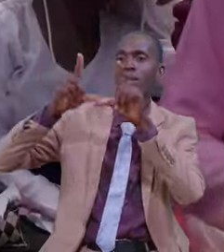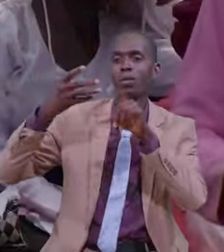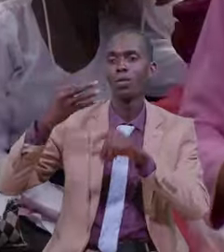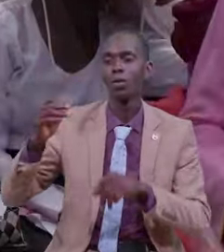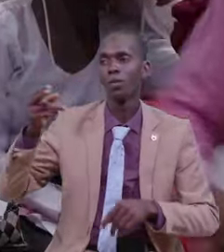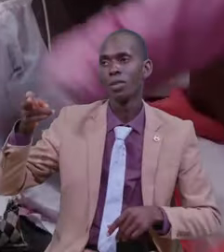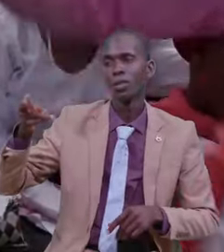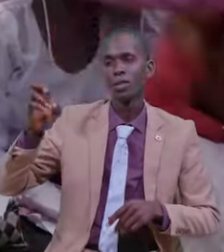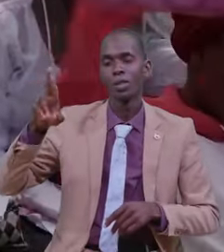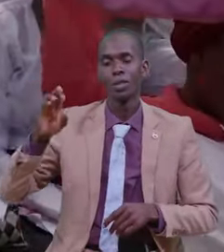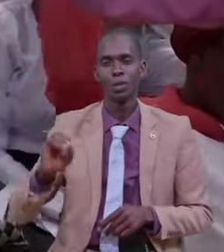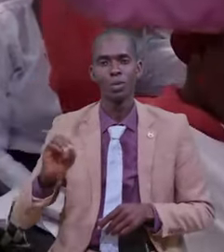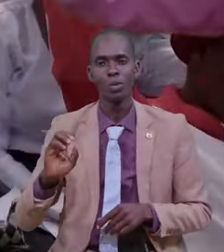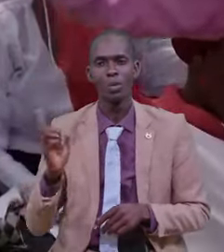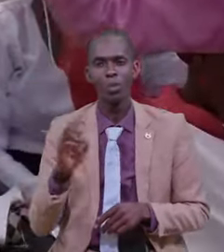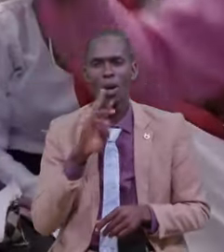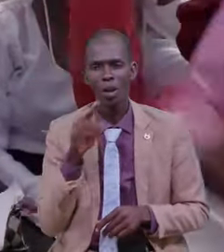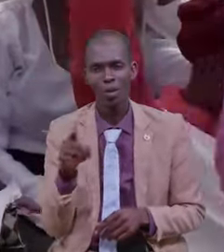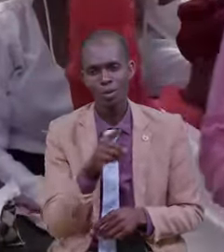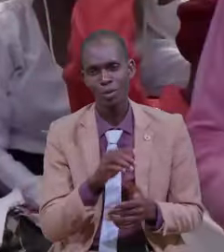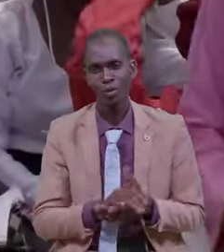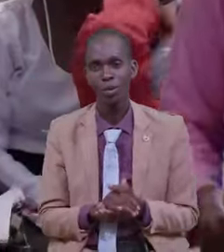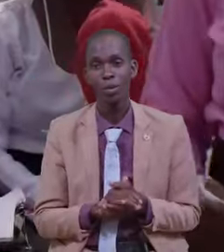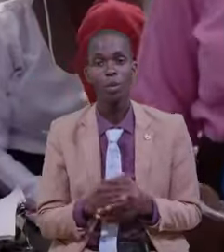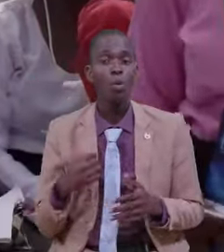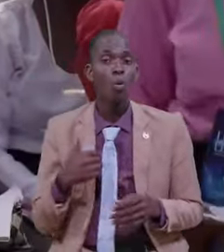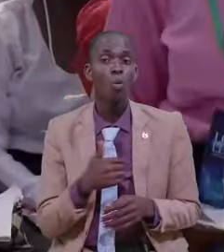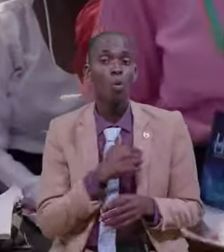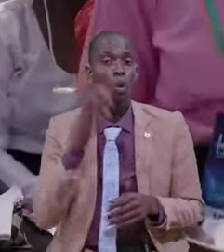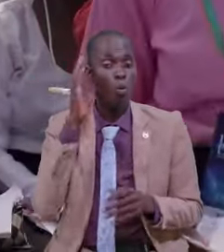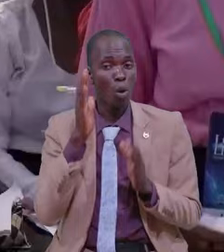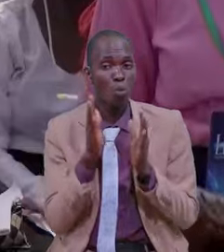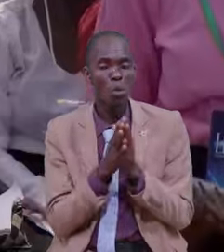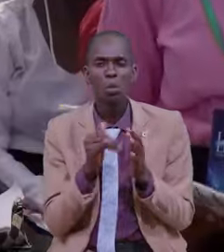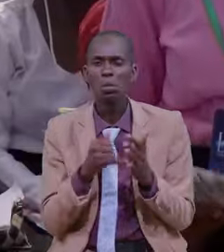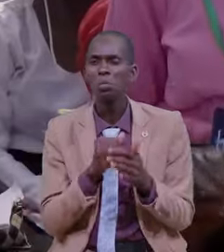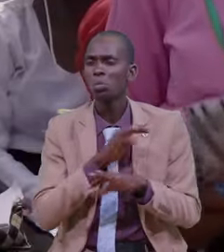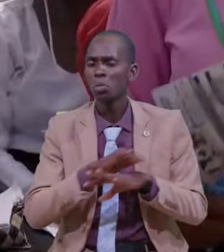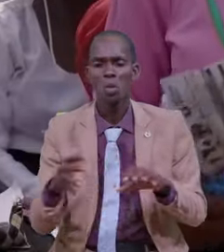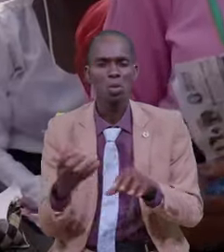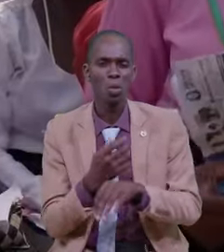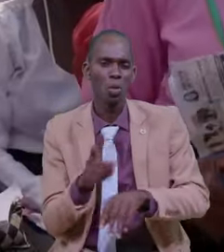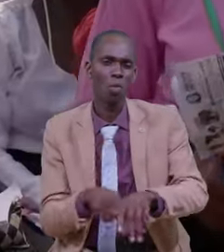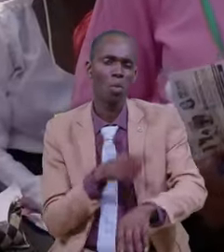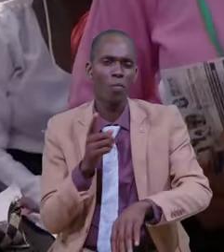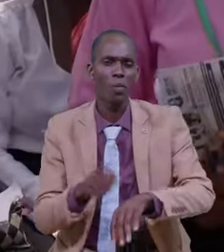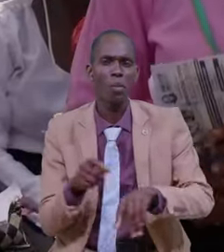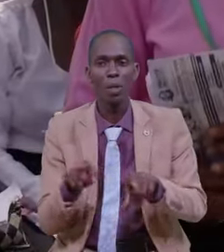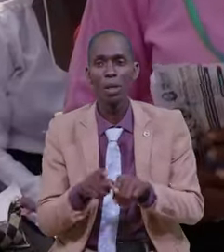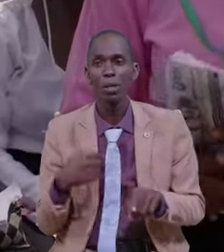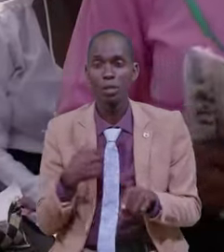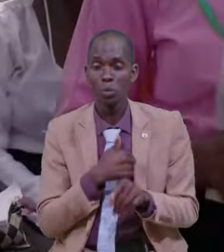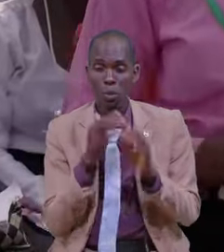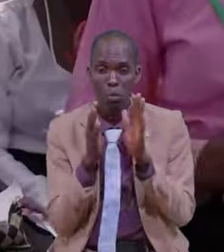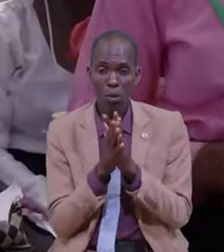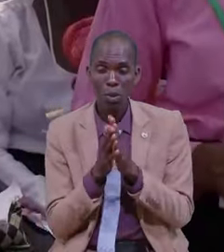What are you? You know, we're going to pray. It doesn't take a long time as we pray. The Lord will